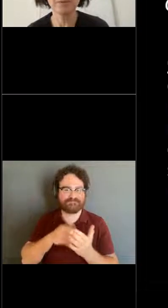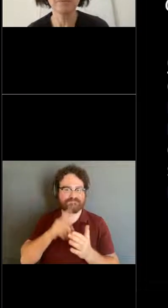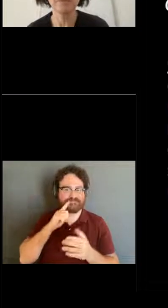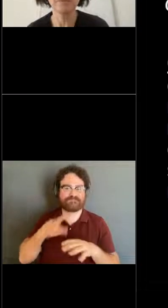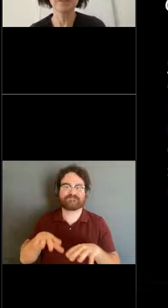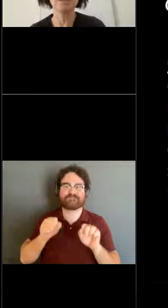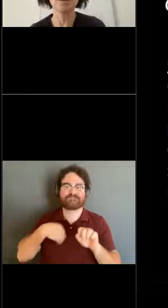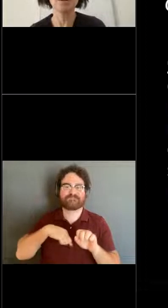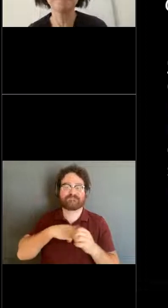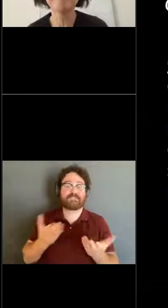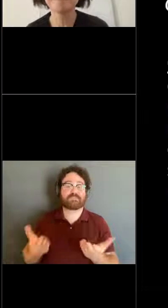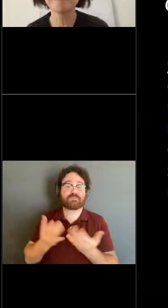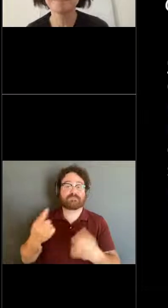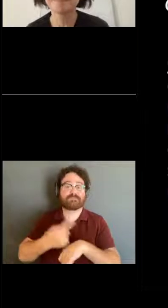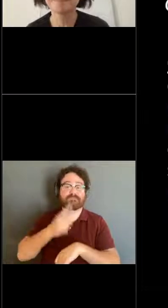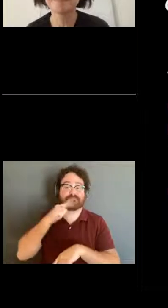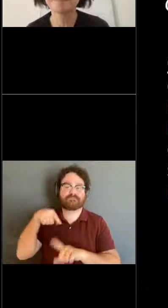for this important award.